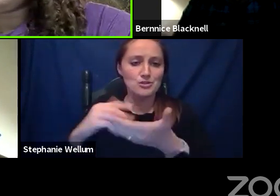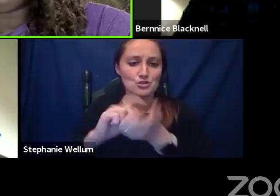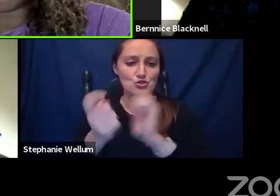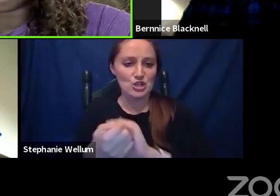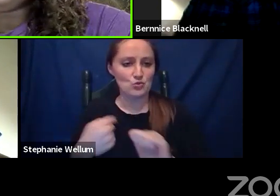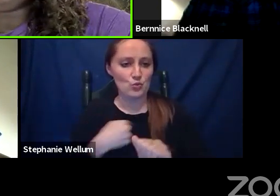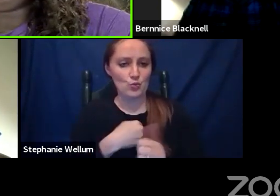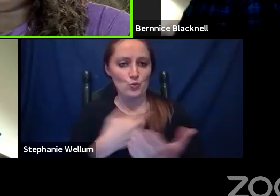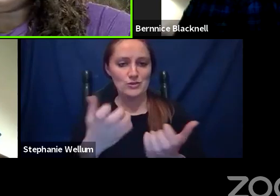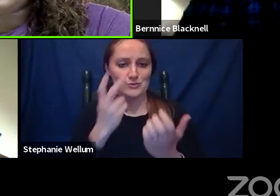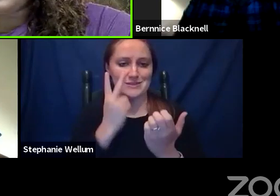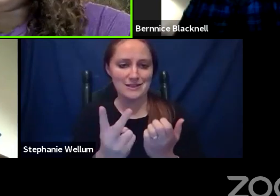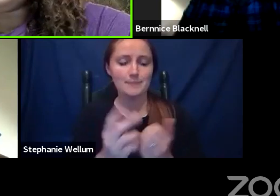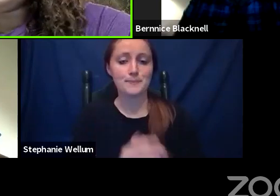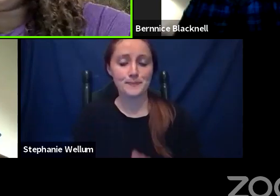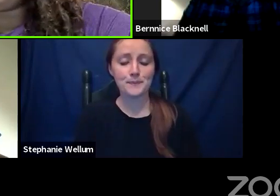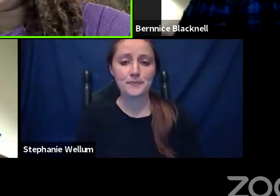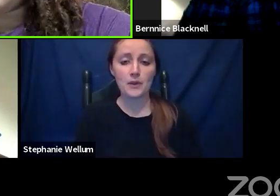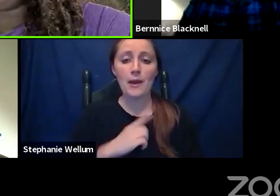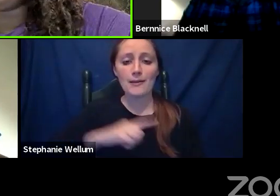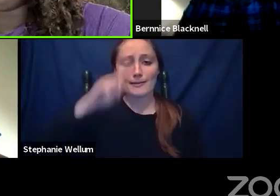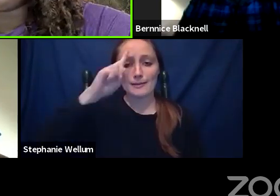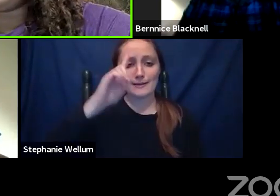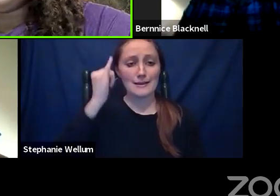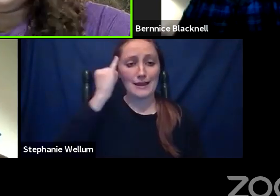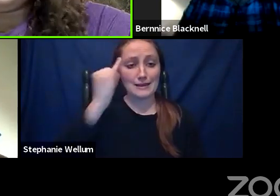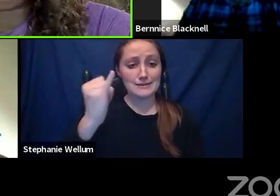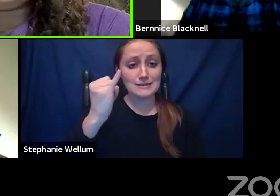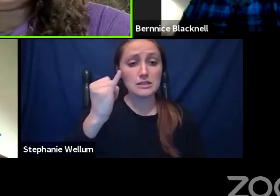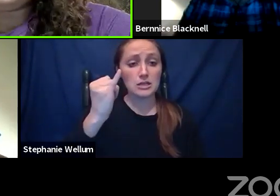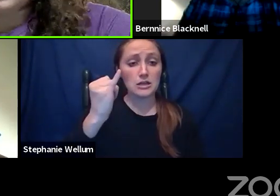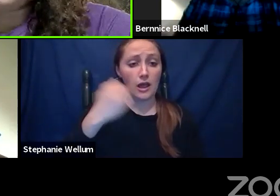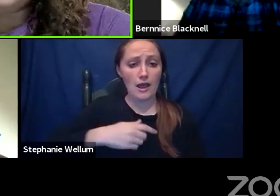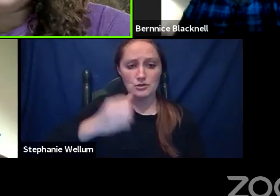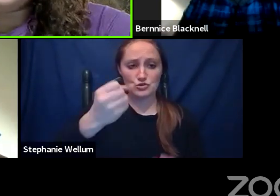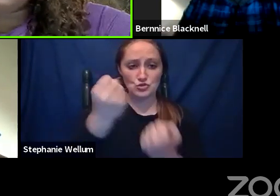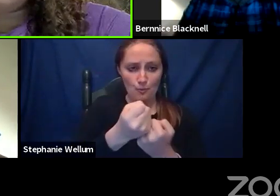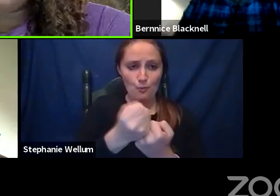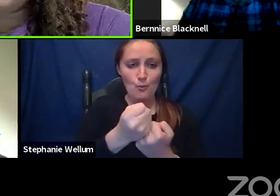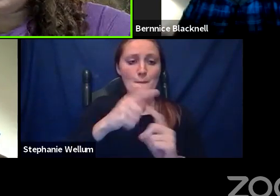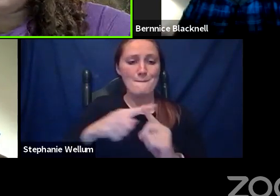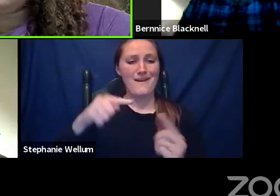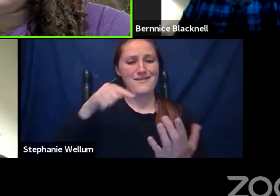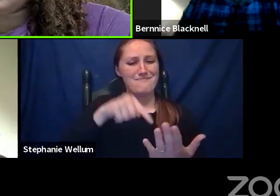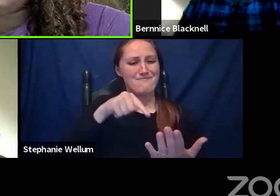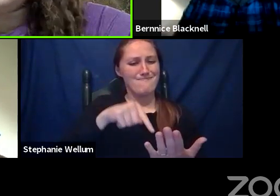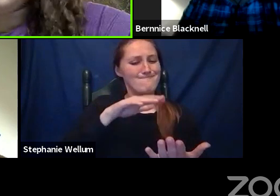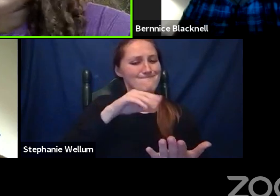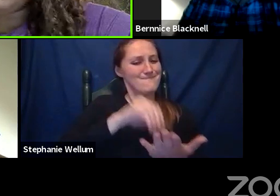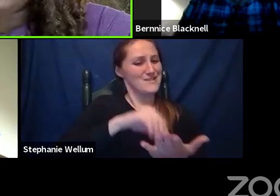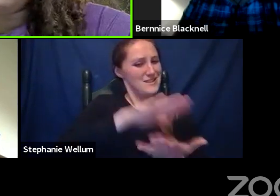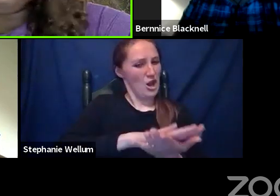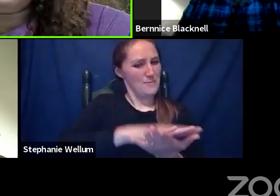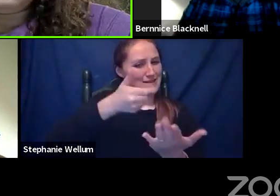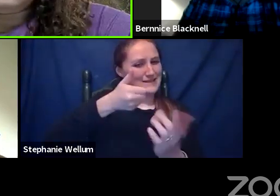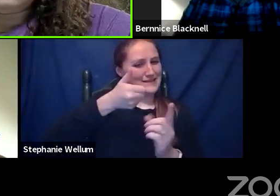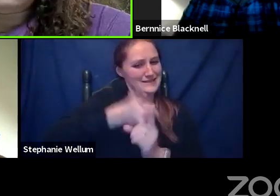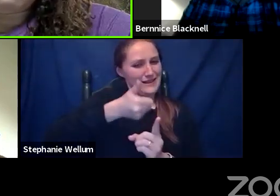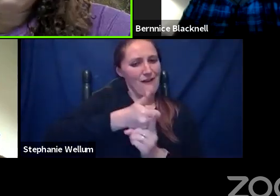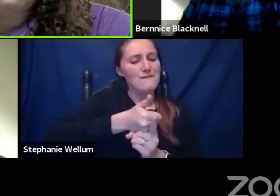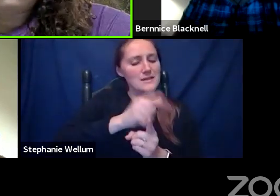think, the idea is something that I support. It's just the document itself for me, it needs work.